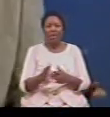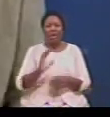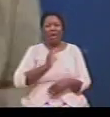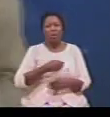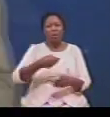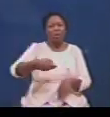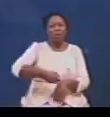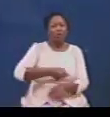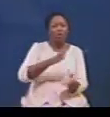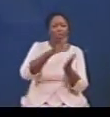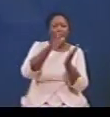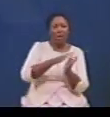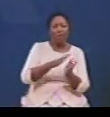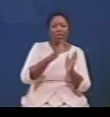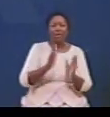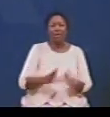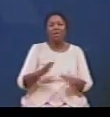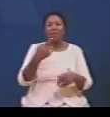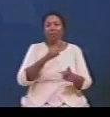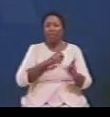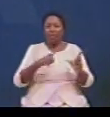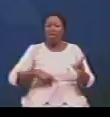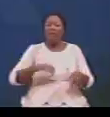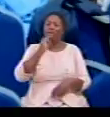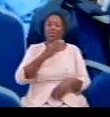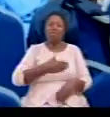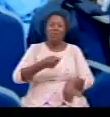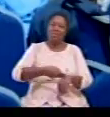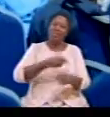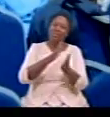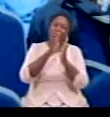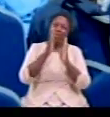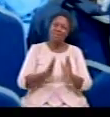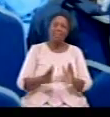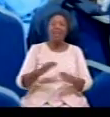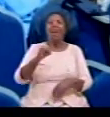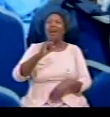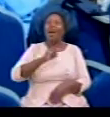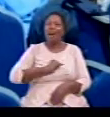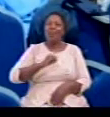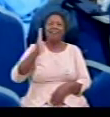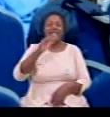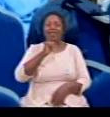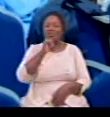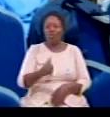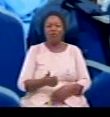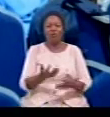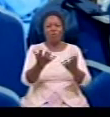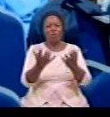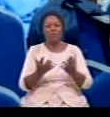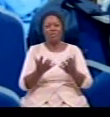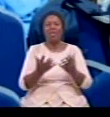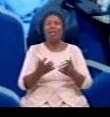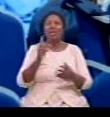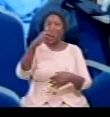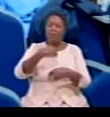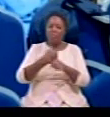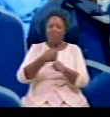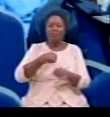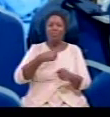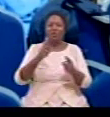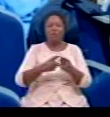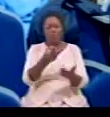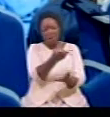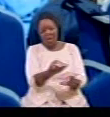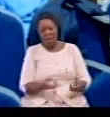our shepherd, the Lord is my shepherd. I shall not want. He makes me to